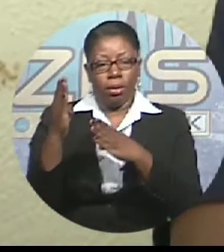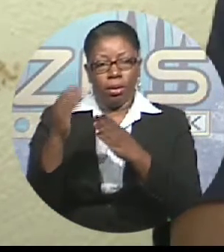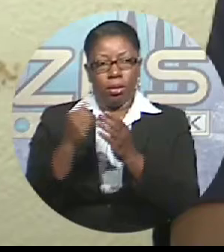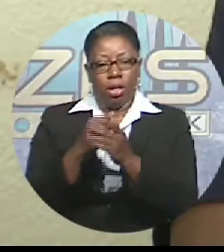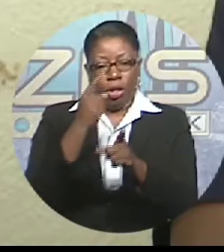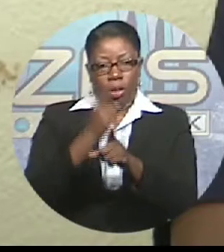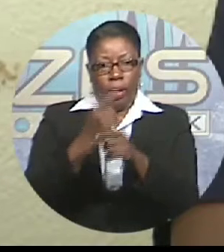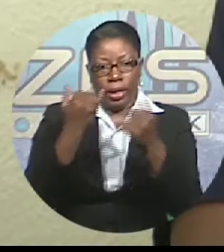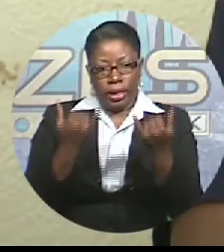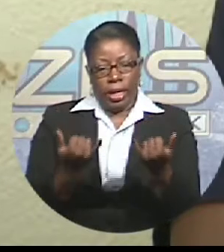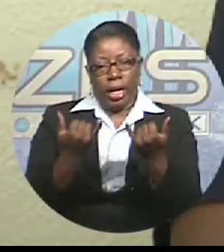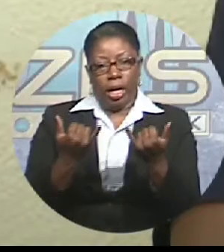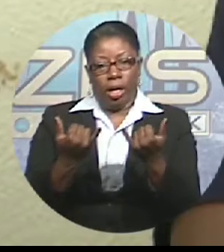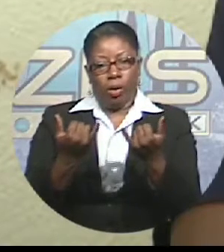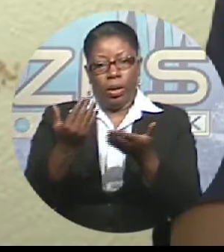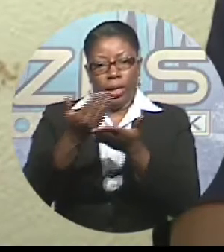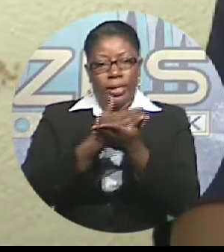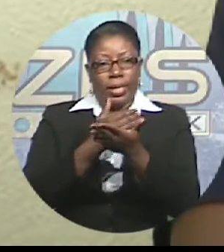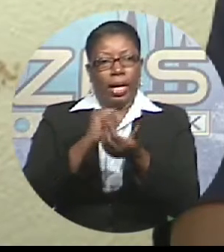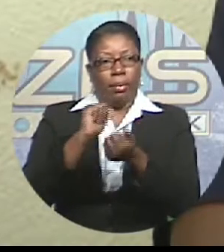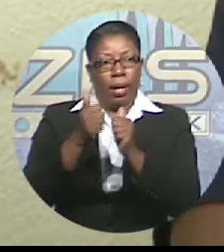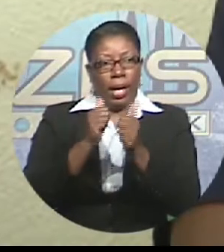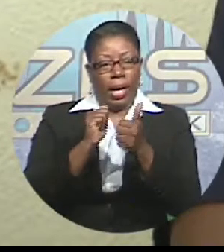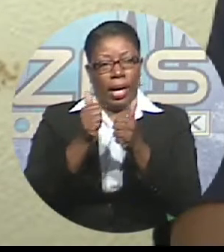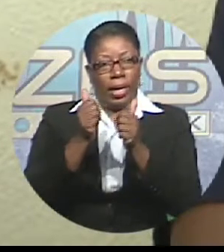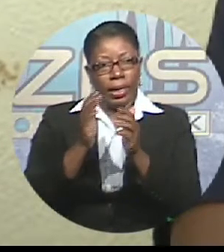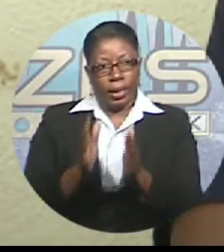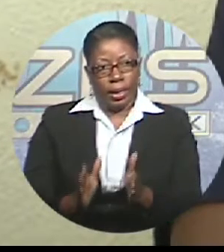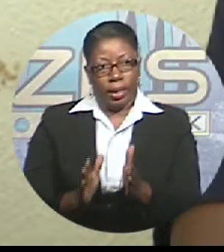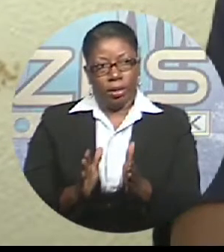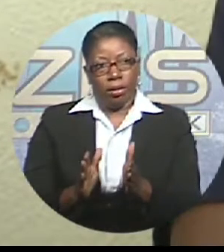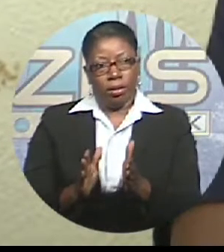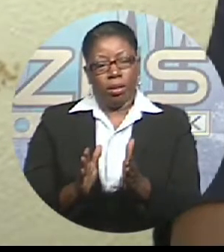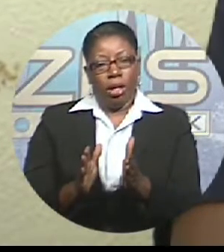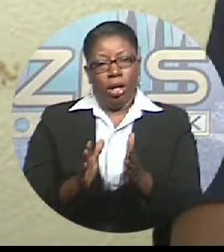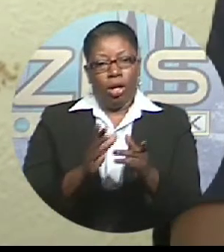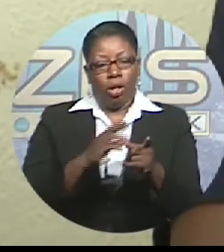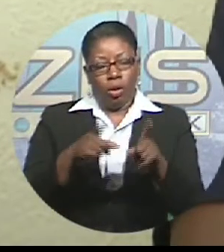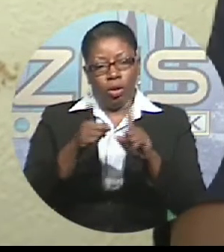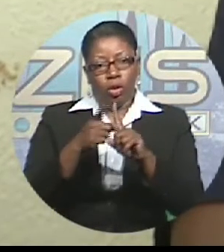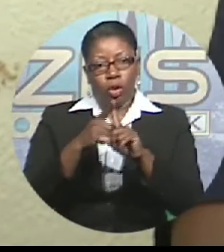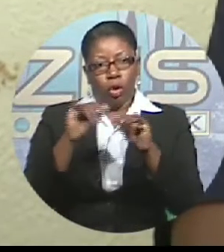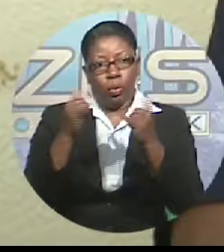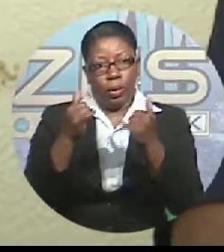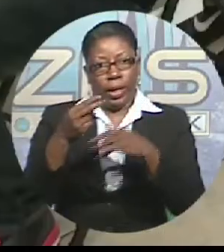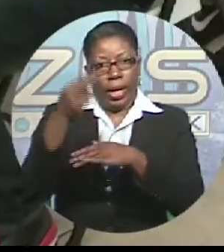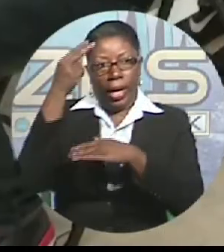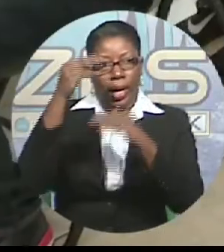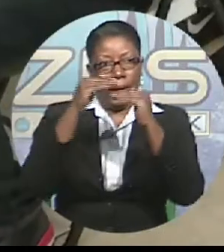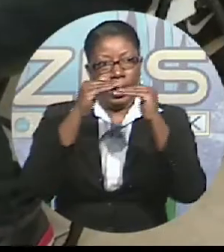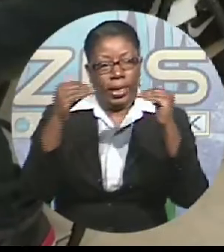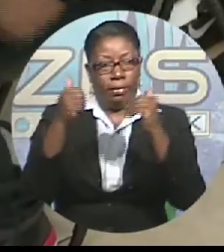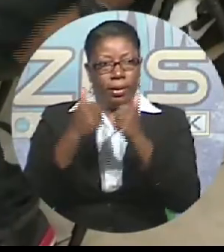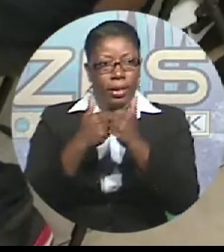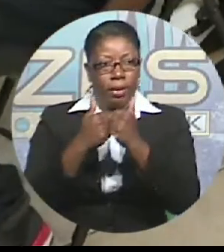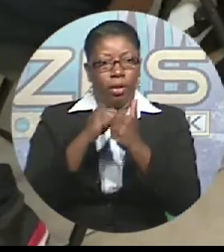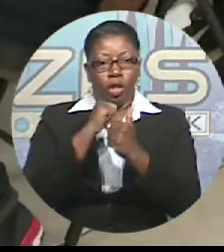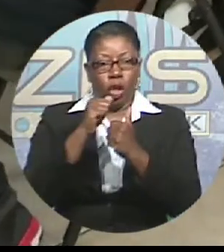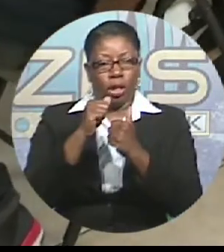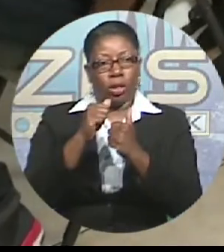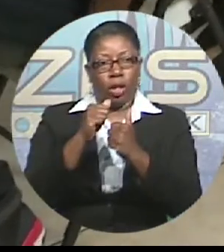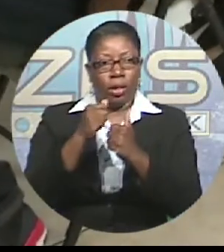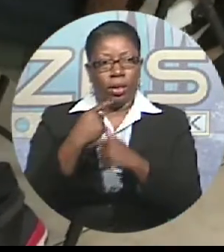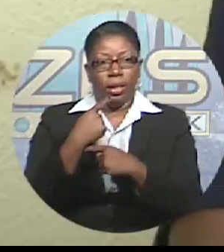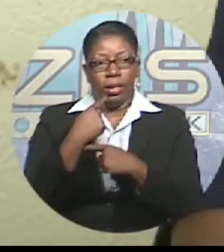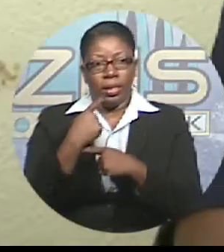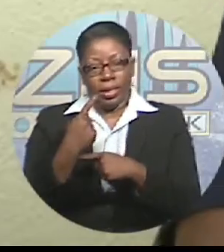presently a few athletes that are projected to play at the Division I high major level. We will not announce the ranking of